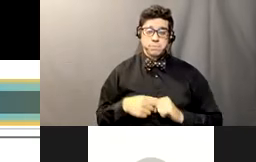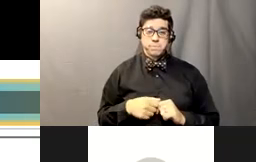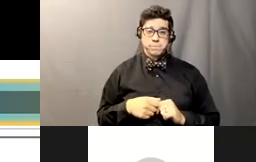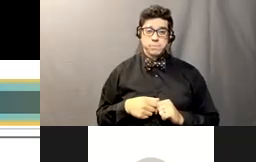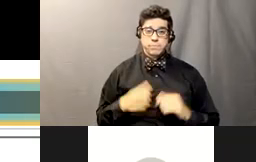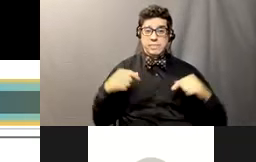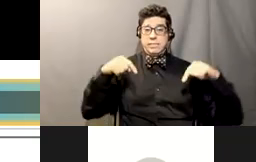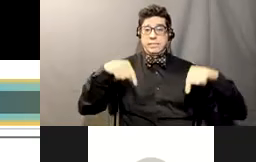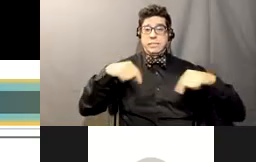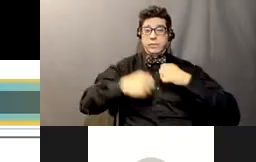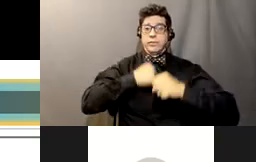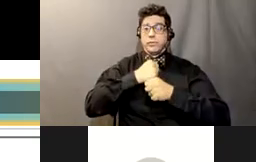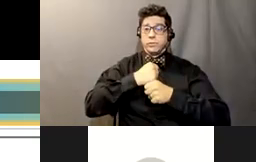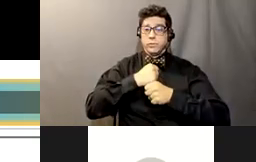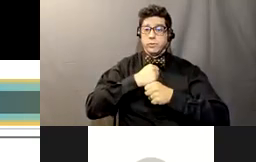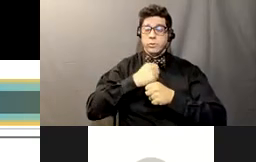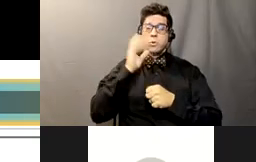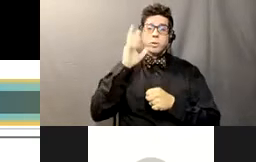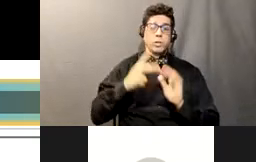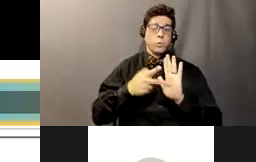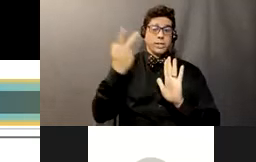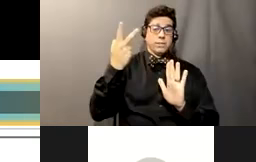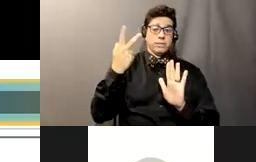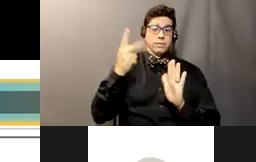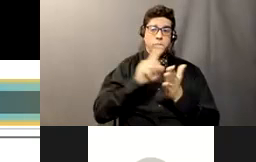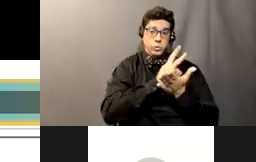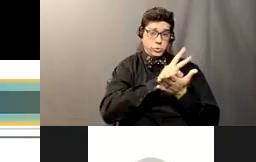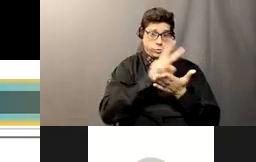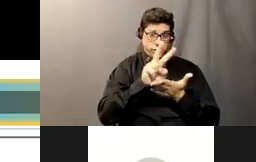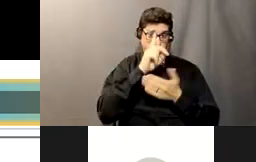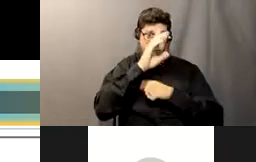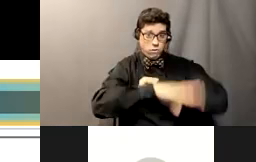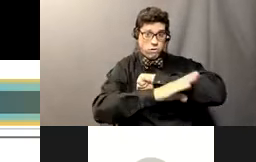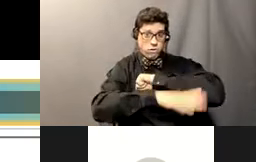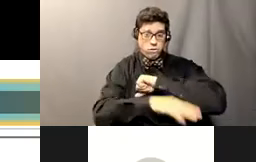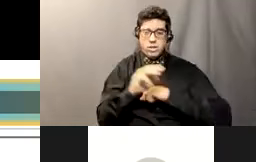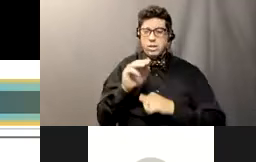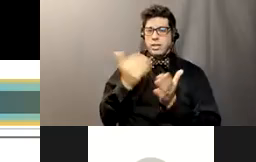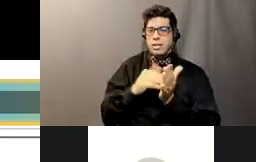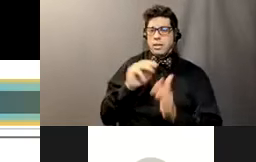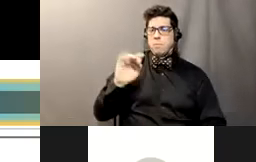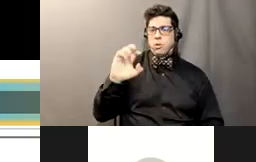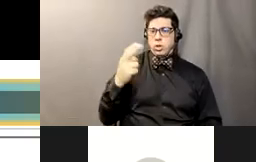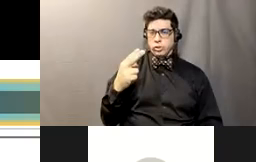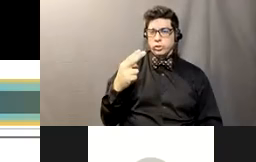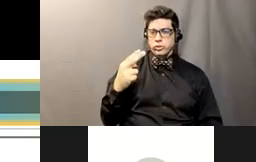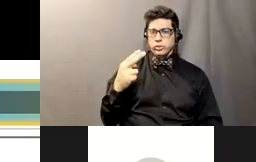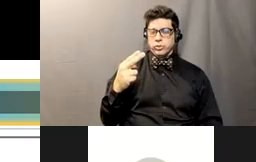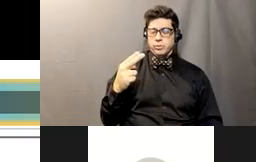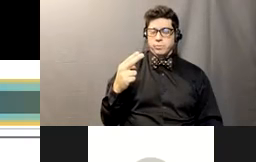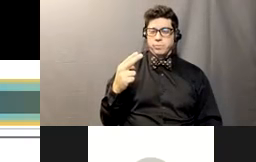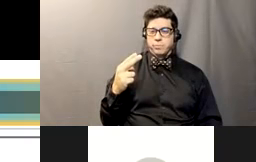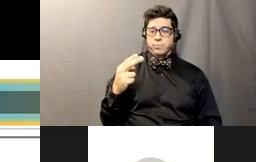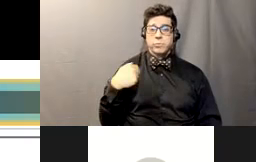this year, we're going to do it twice. We're doing it for 2 weeks in the fall, and then we're going to do it again in March. So we have opted to